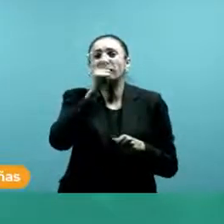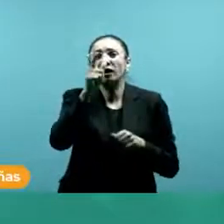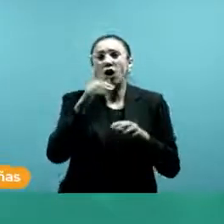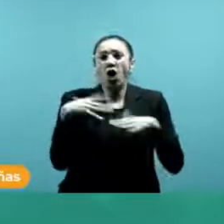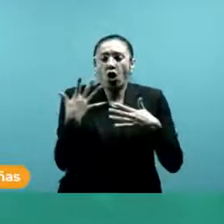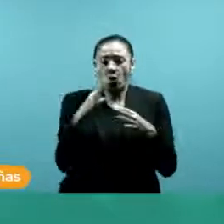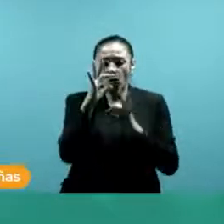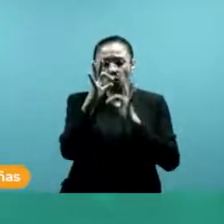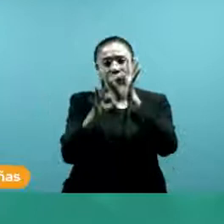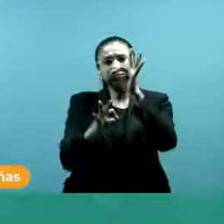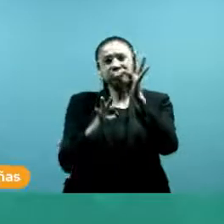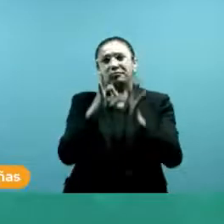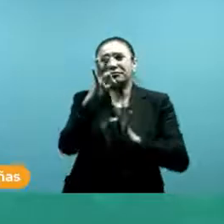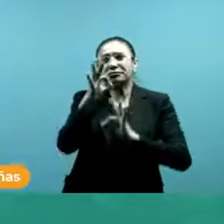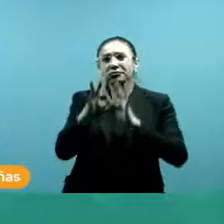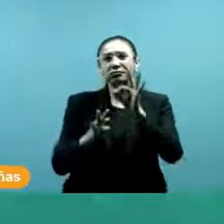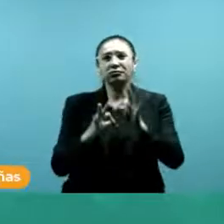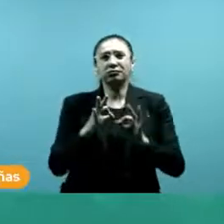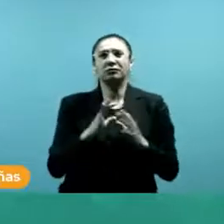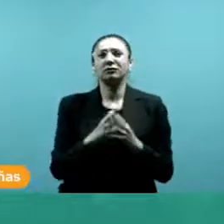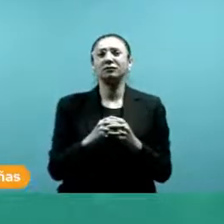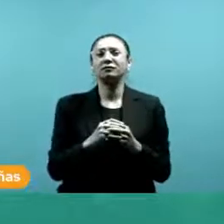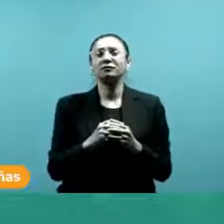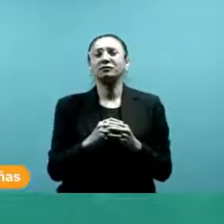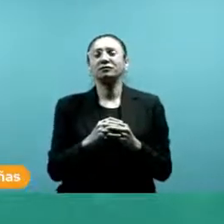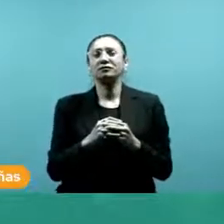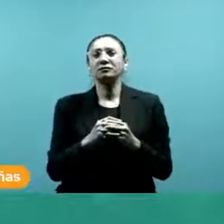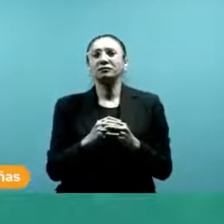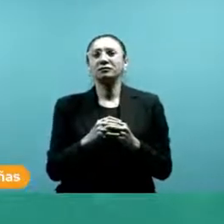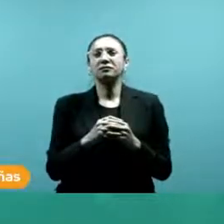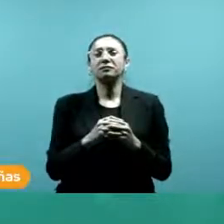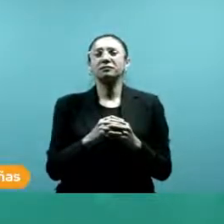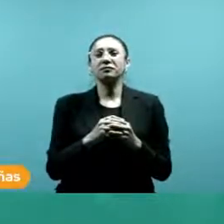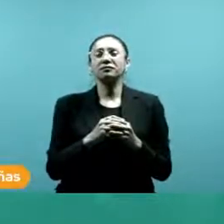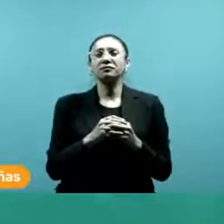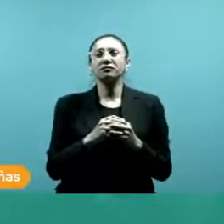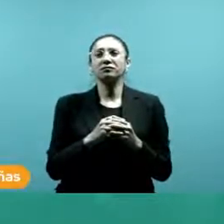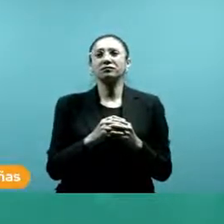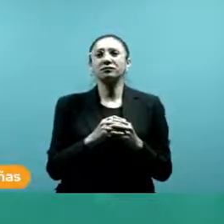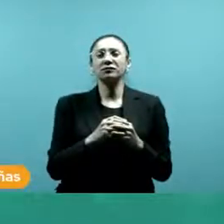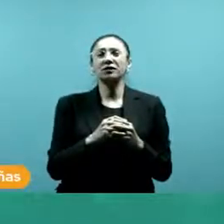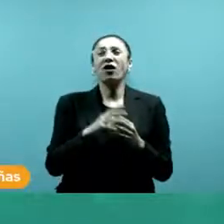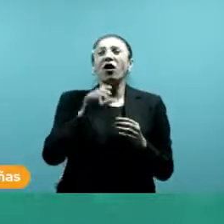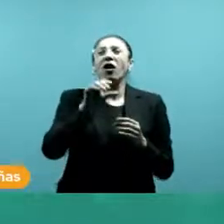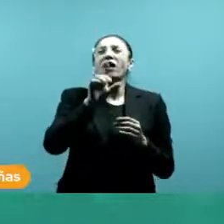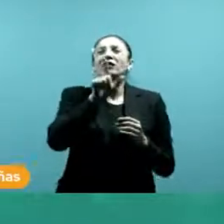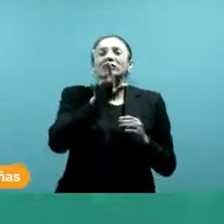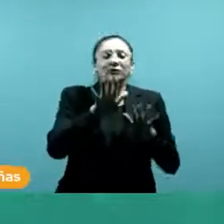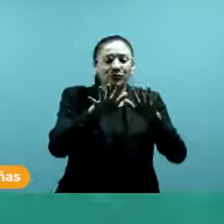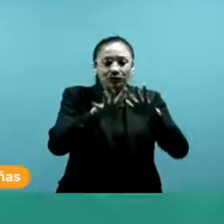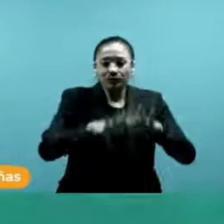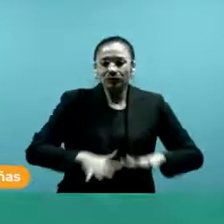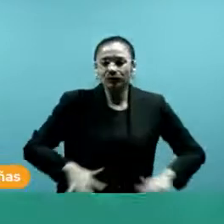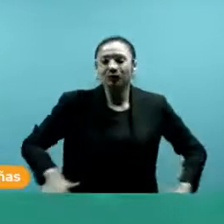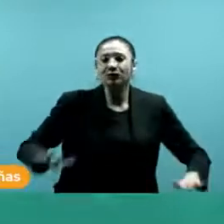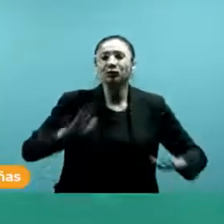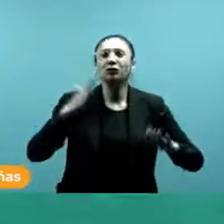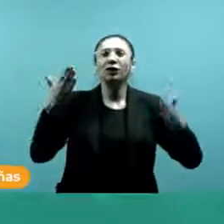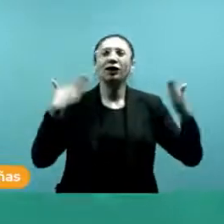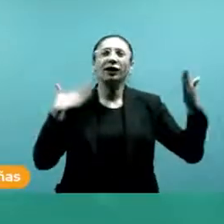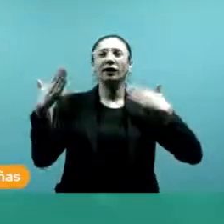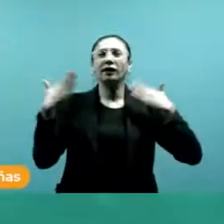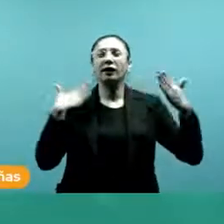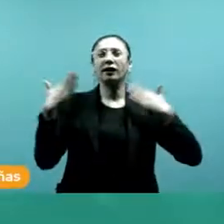remain of the world of the camp is for us of huge cualquier importance. Tipo de resto del cambio del campo